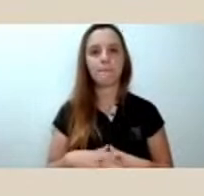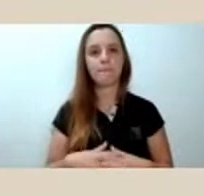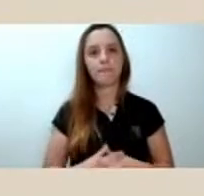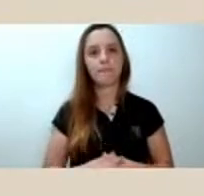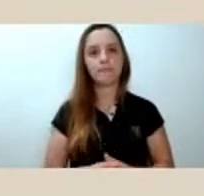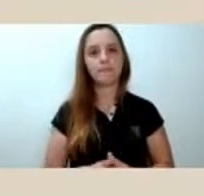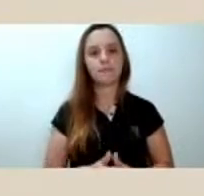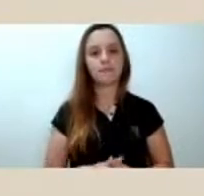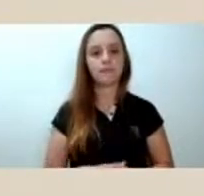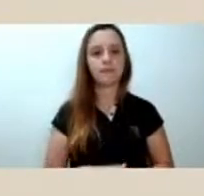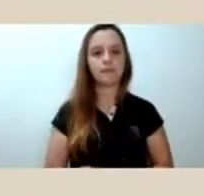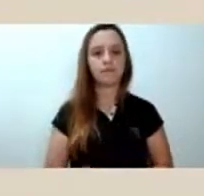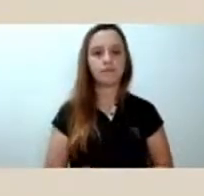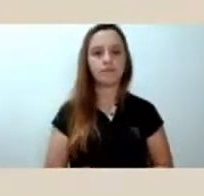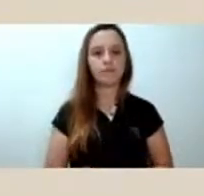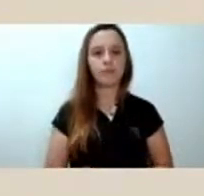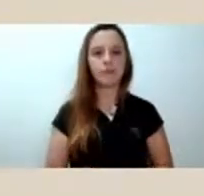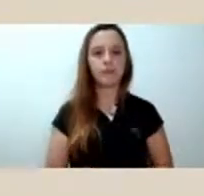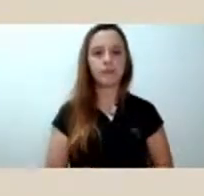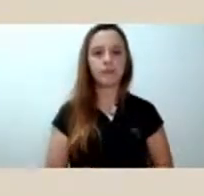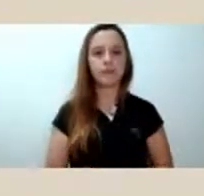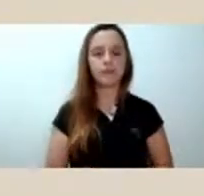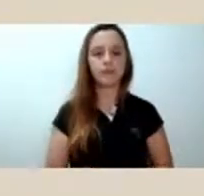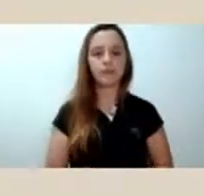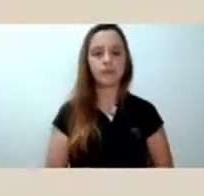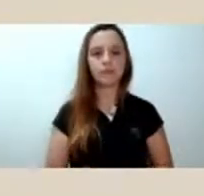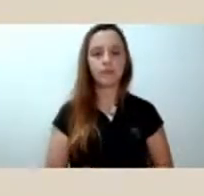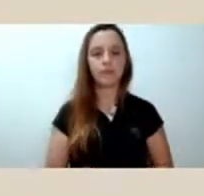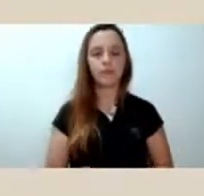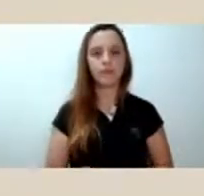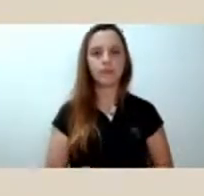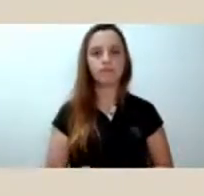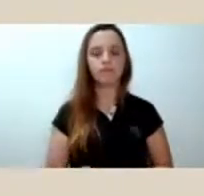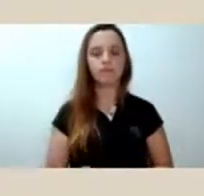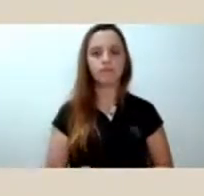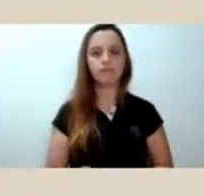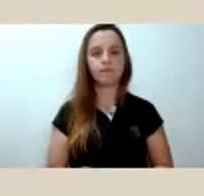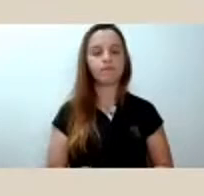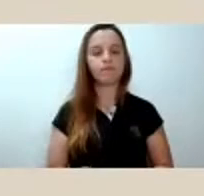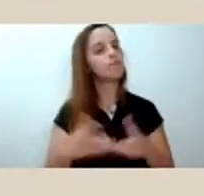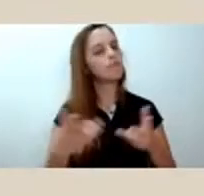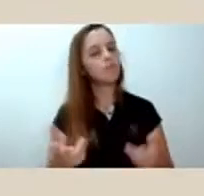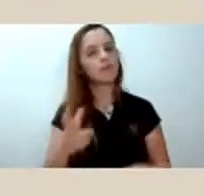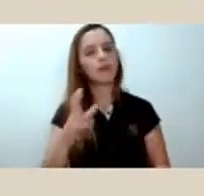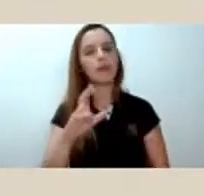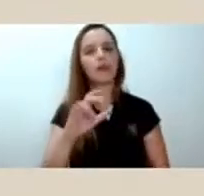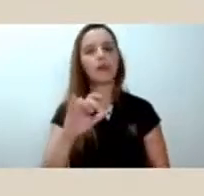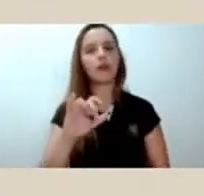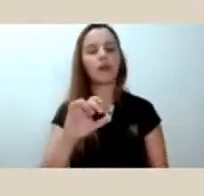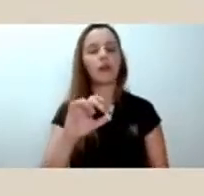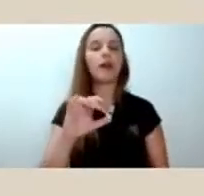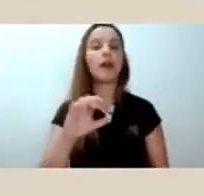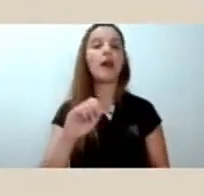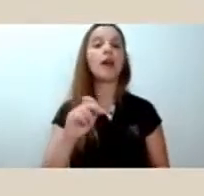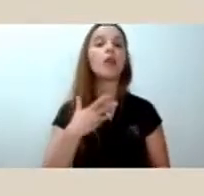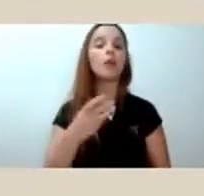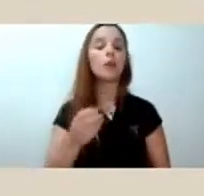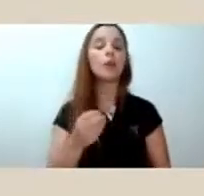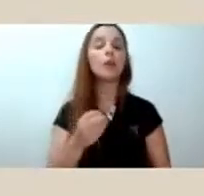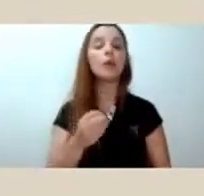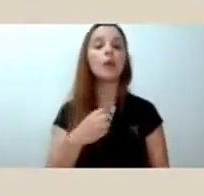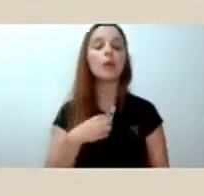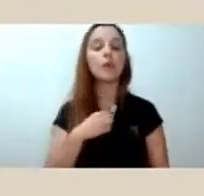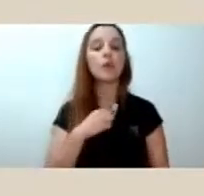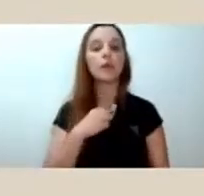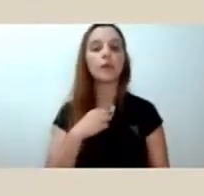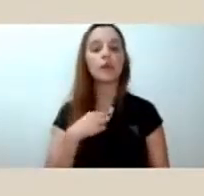an important point, Ricardo. And so we want to use this opportunity now, again, leveraging what you were